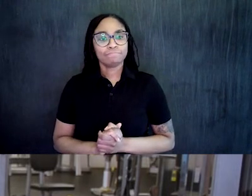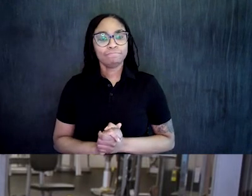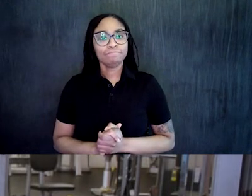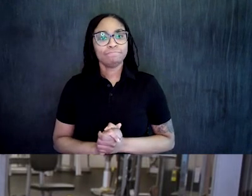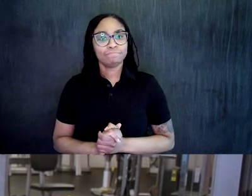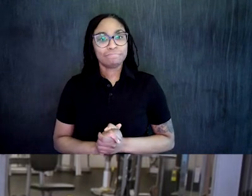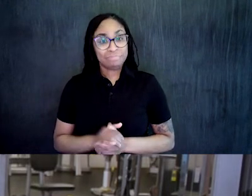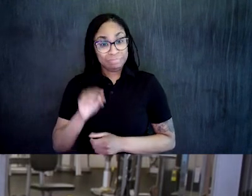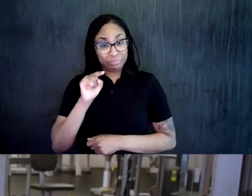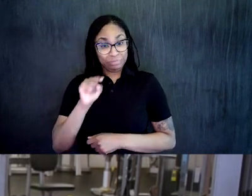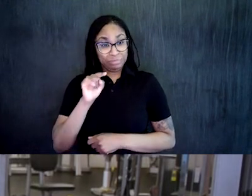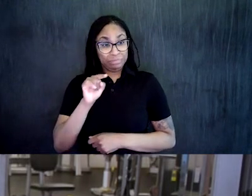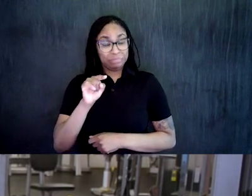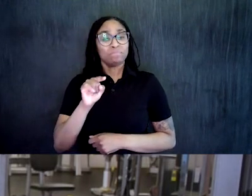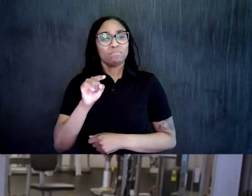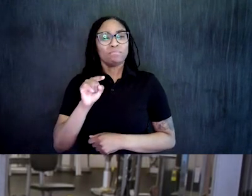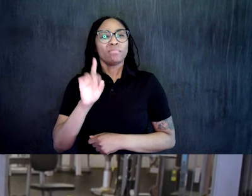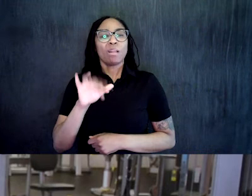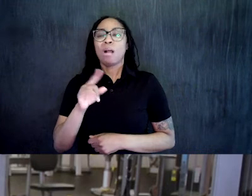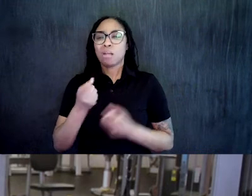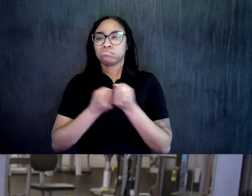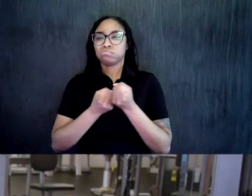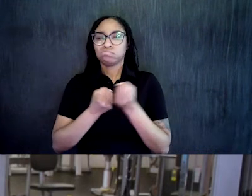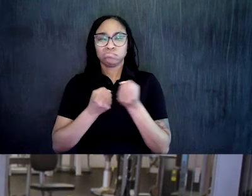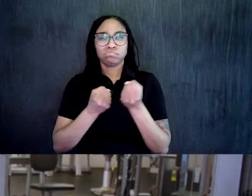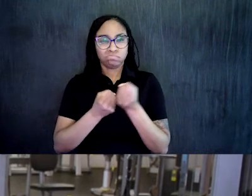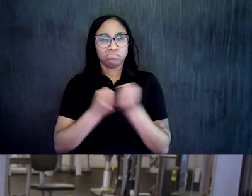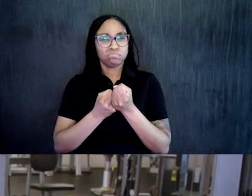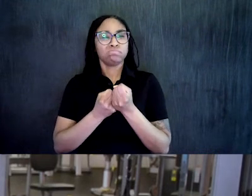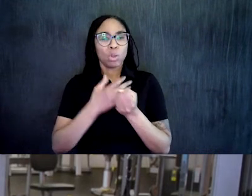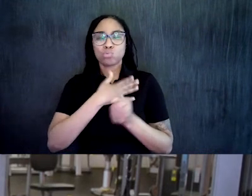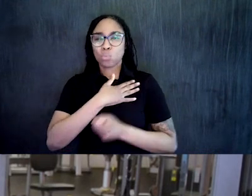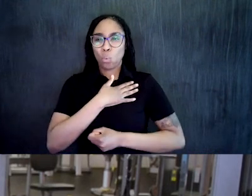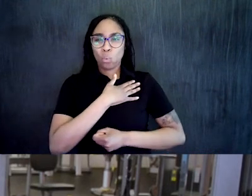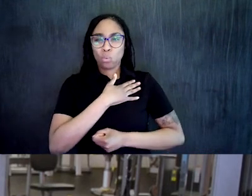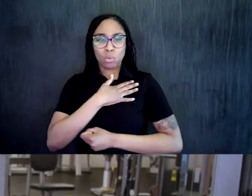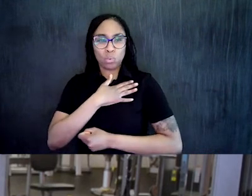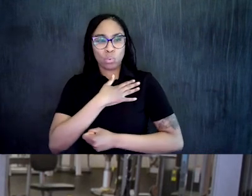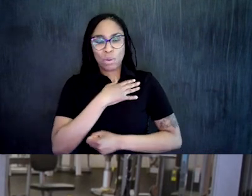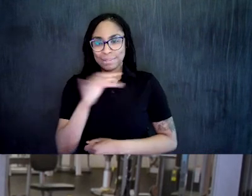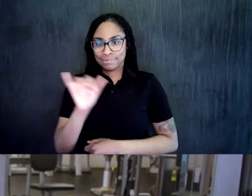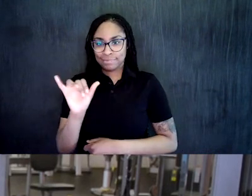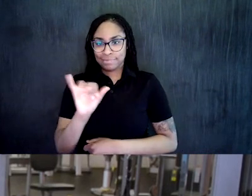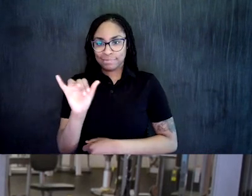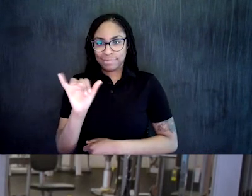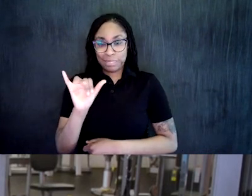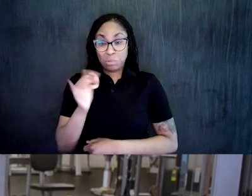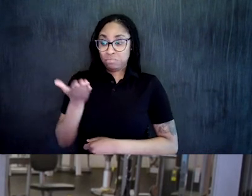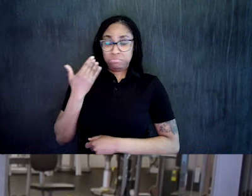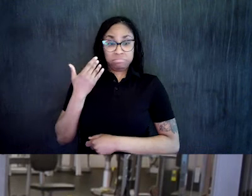wrist, we're gonna raise up nice and high. Good, as high as is comfortable, right? Trying to get a nice full range of